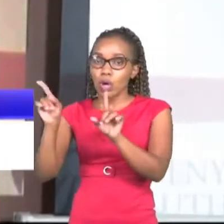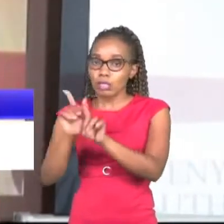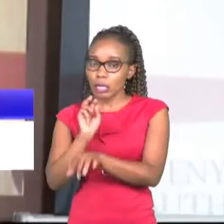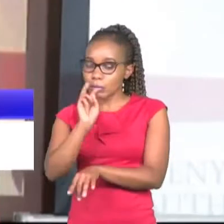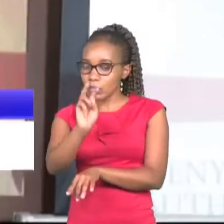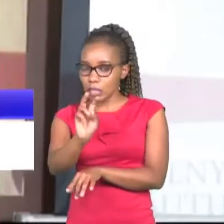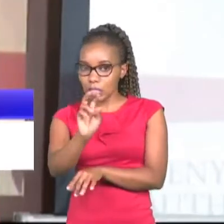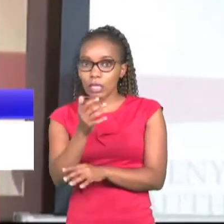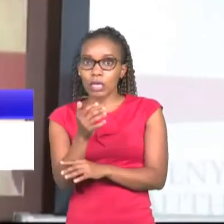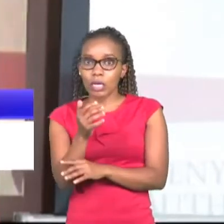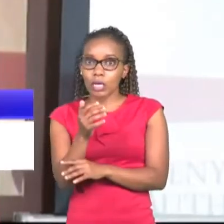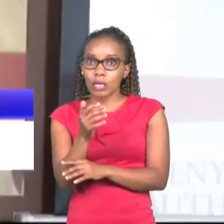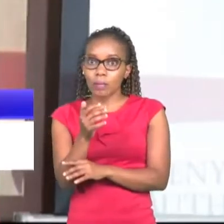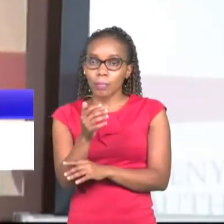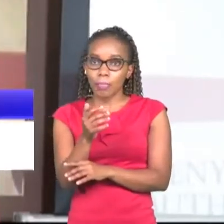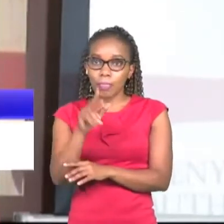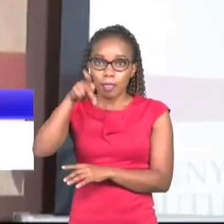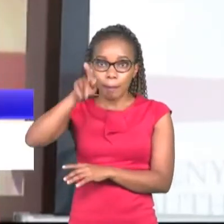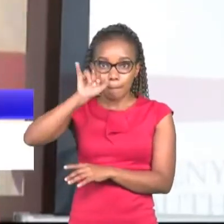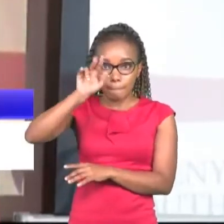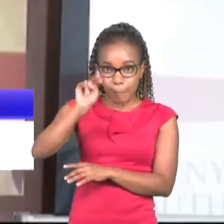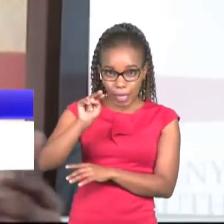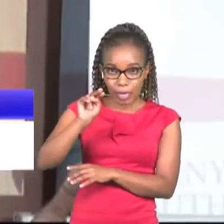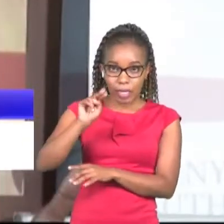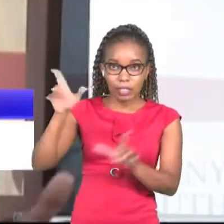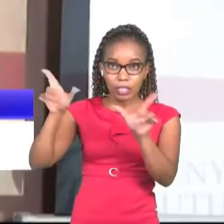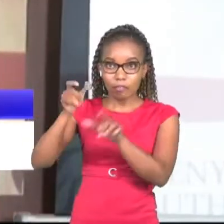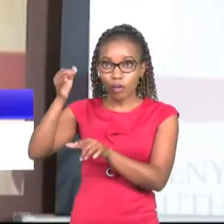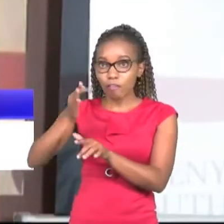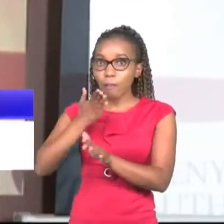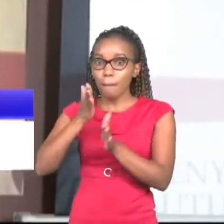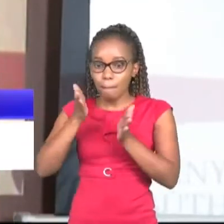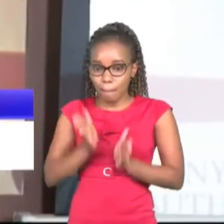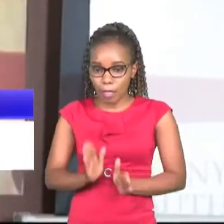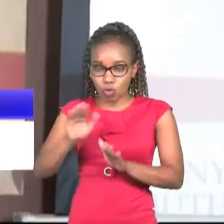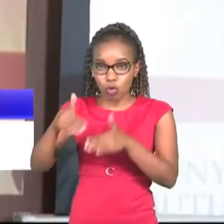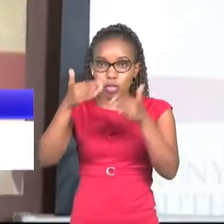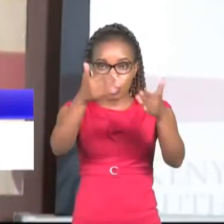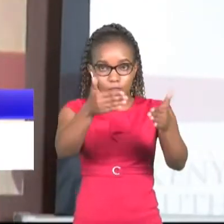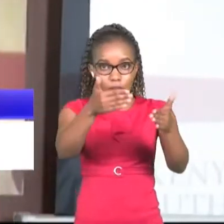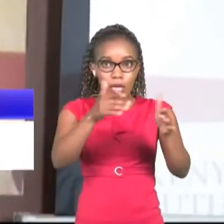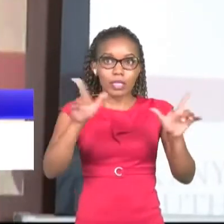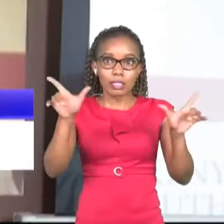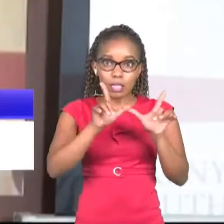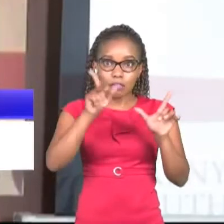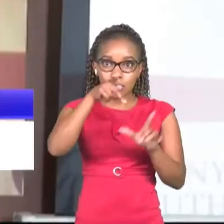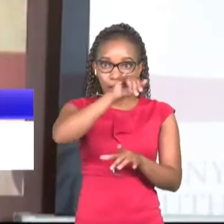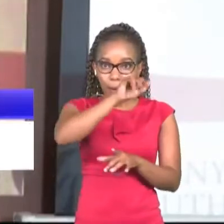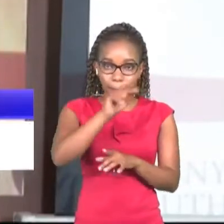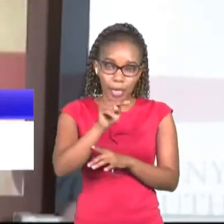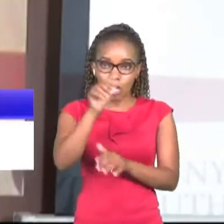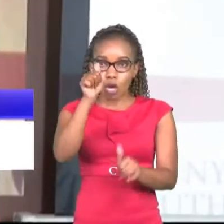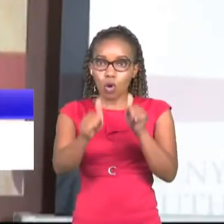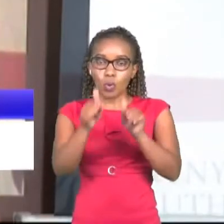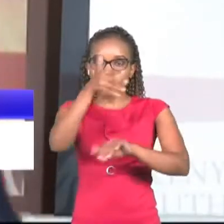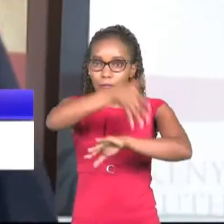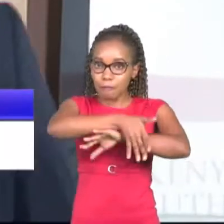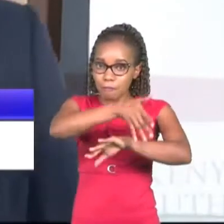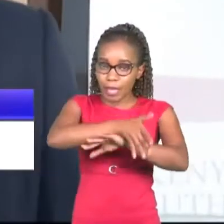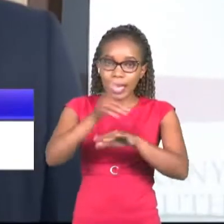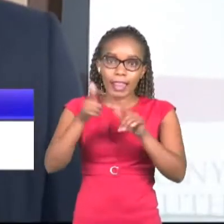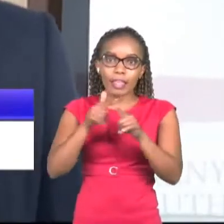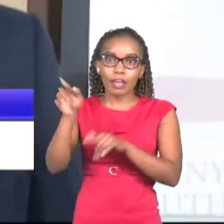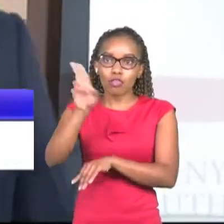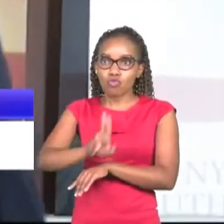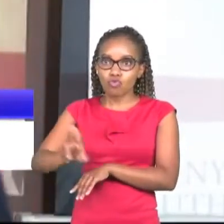validity of PIN certificates. If someone presents to you a PIN certificate that is valid or not valid, you can actually use